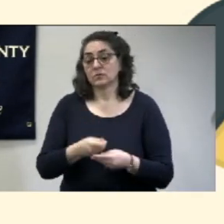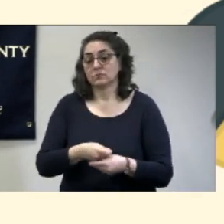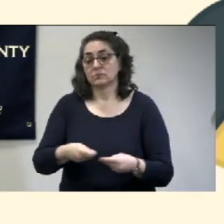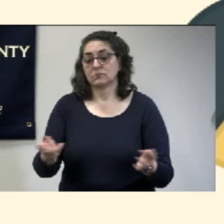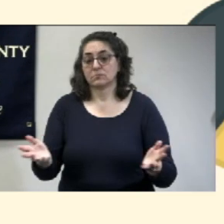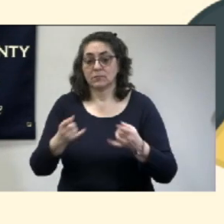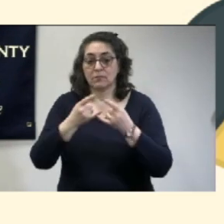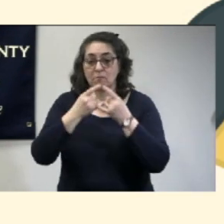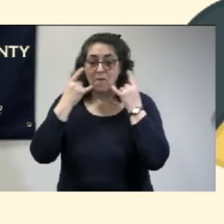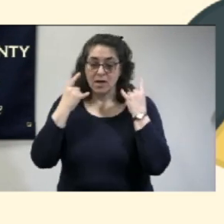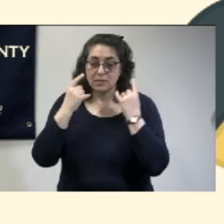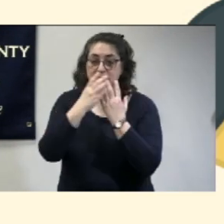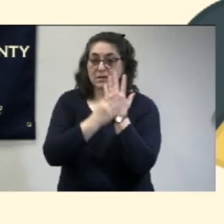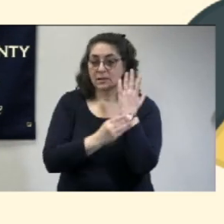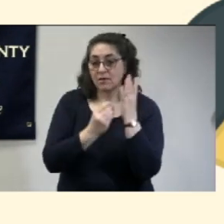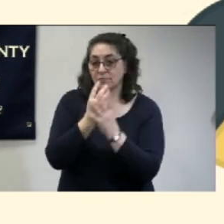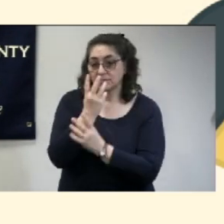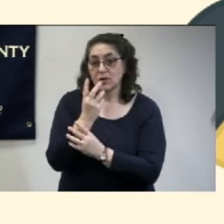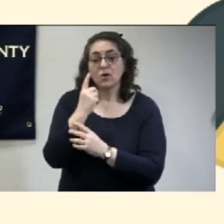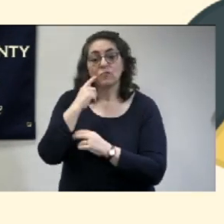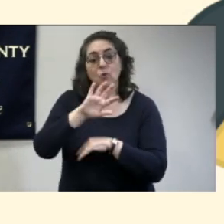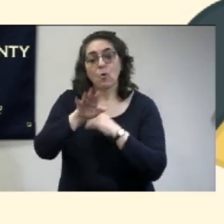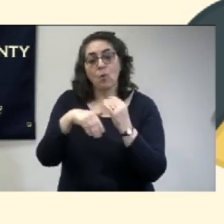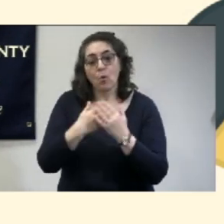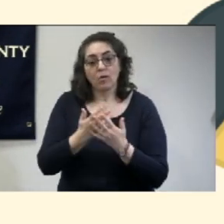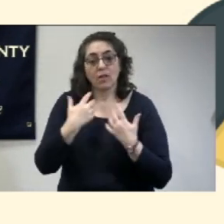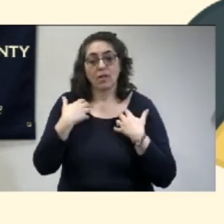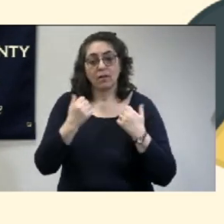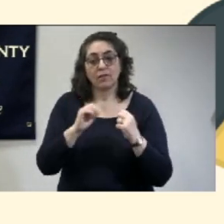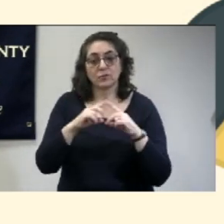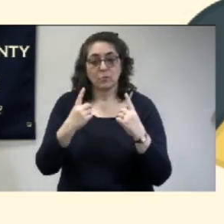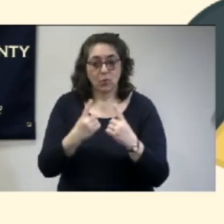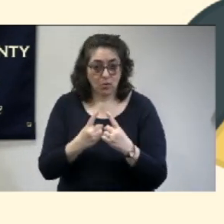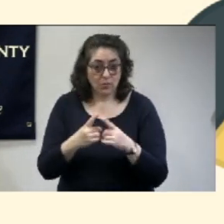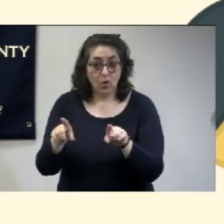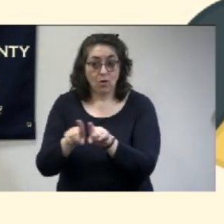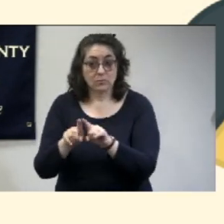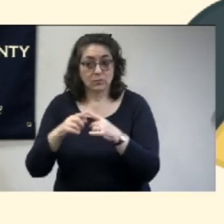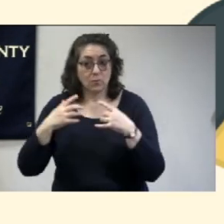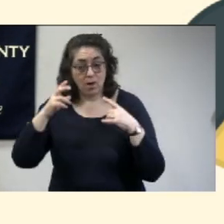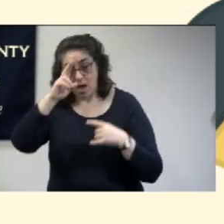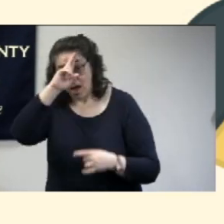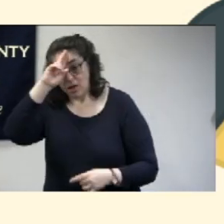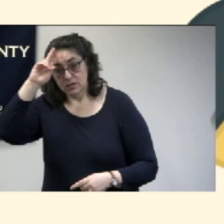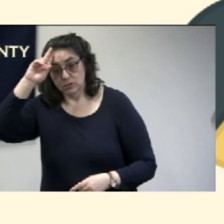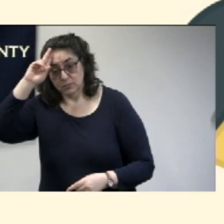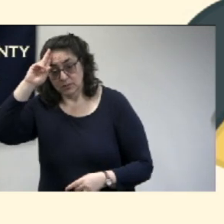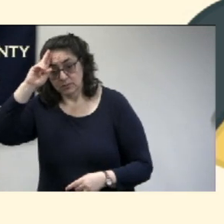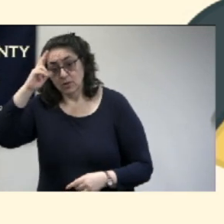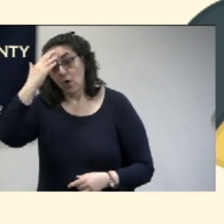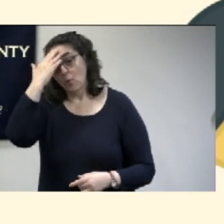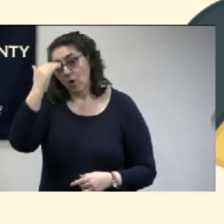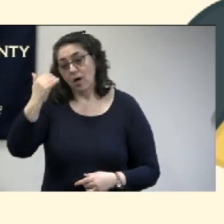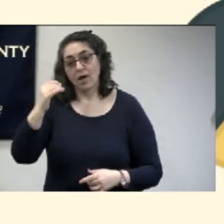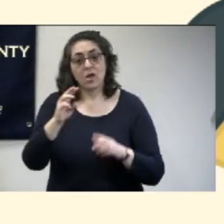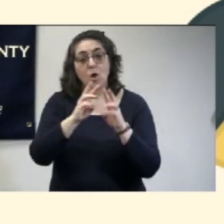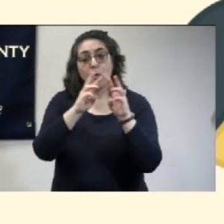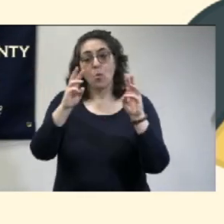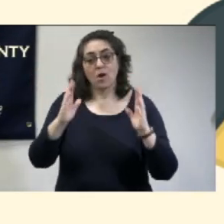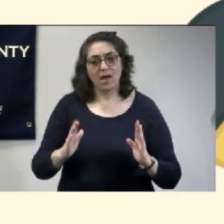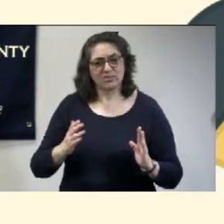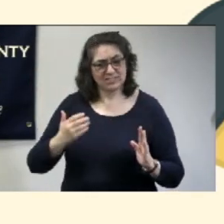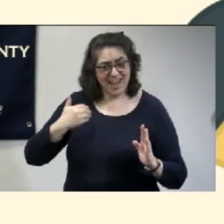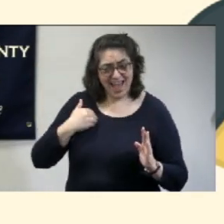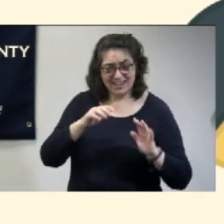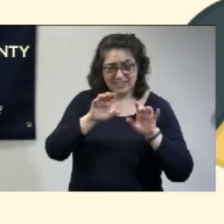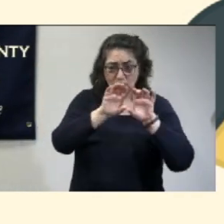masks and gloves to all of the health departments, even to the hospitals, because we had them in our warehouse. So we provide a lot